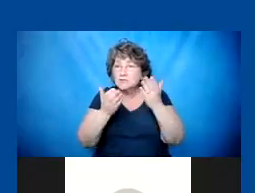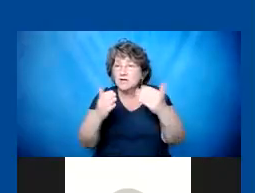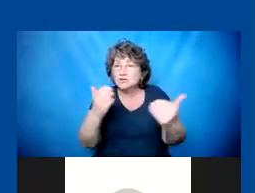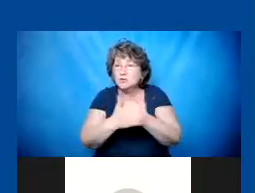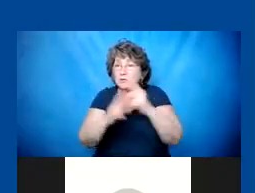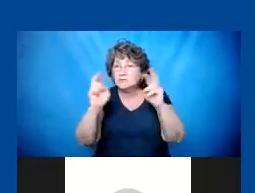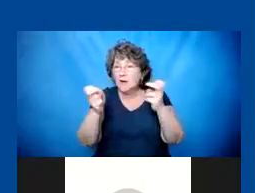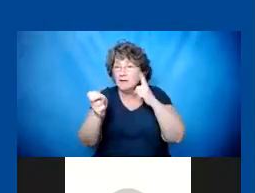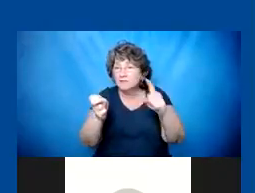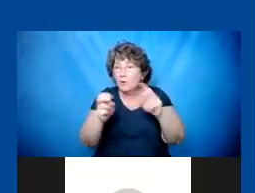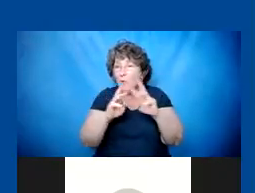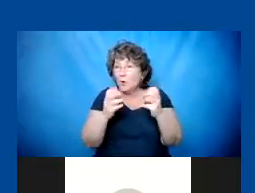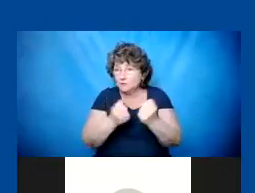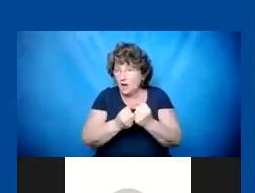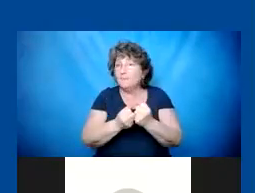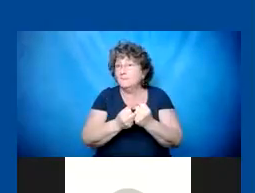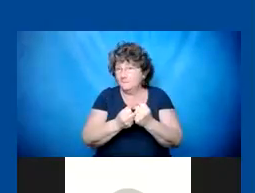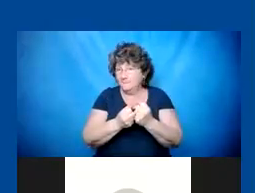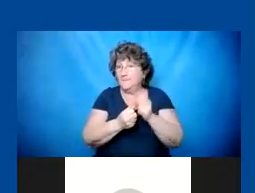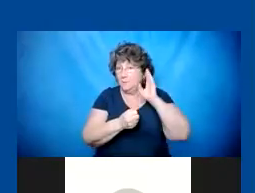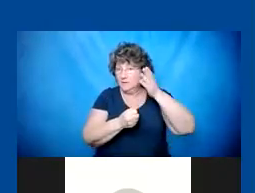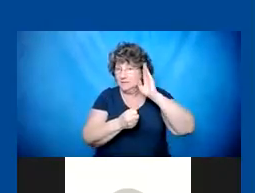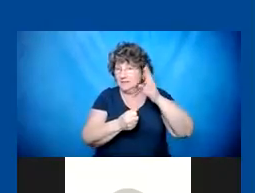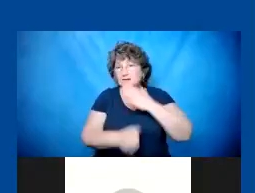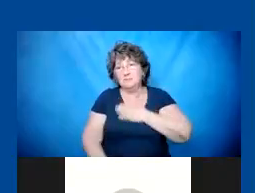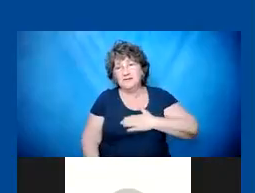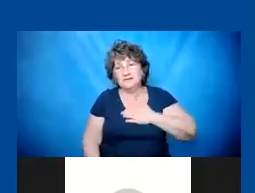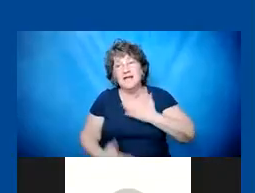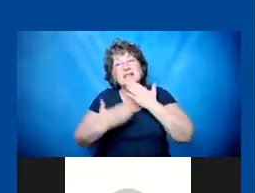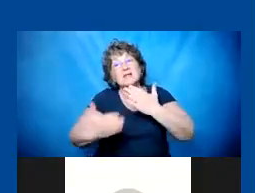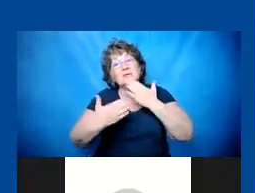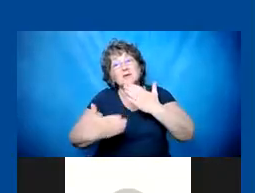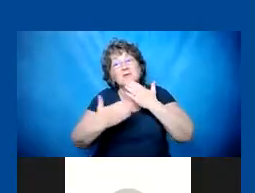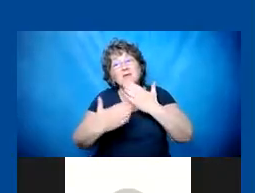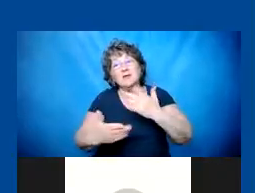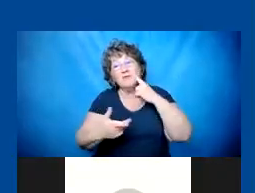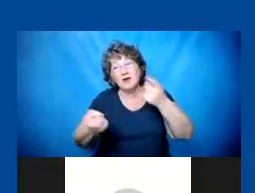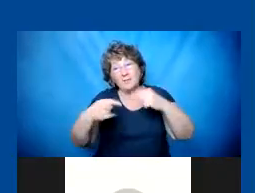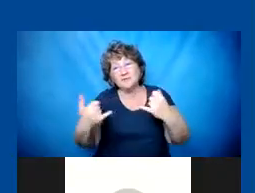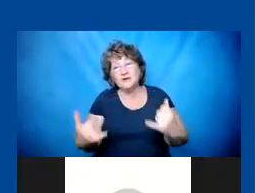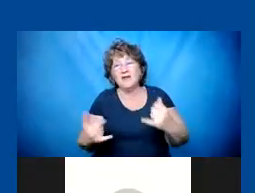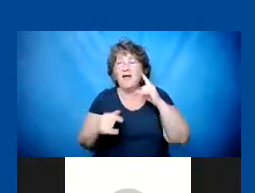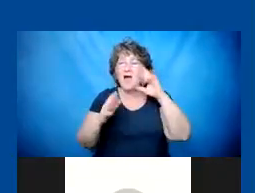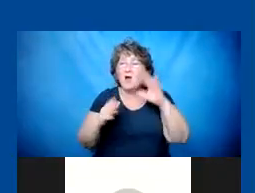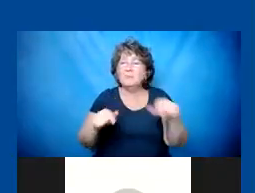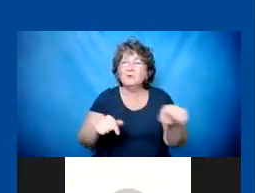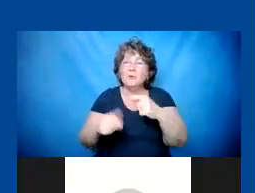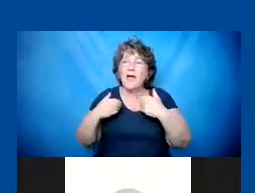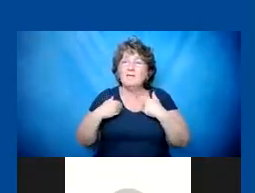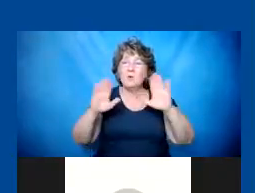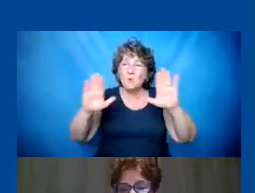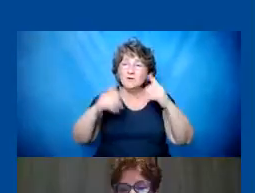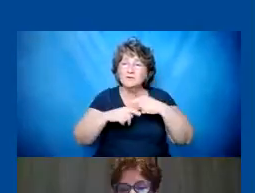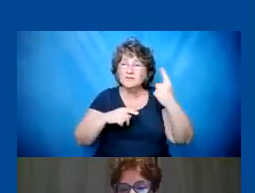regards to alternative services in the future. So thank you again, everyone, for being here today. I hope you have a wonderful day and a wonderful week.